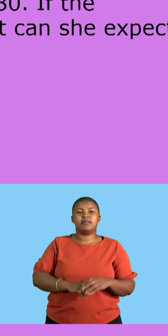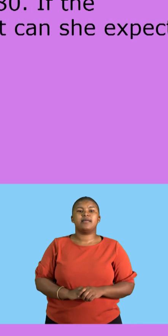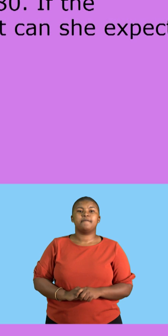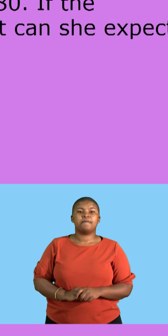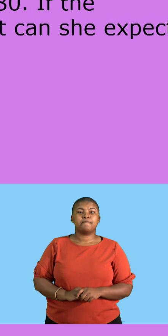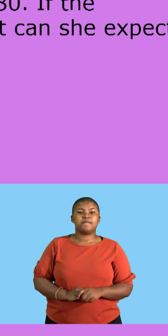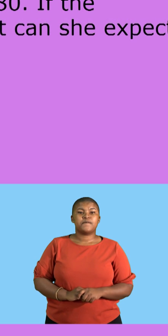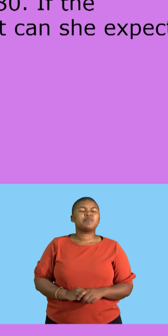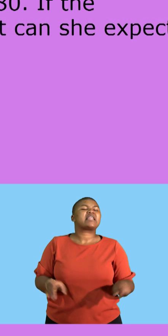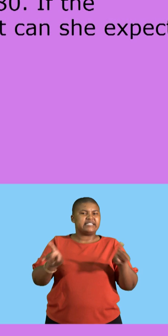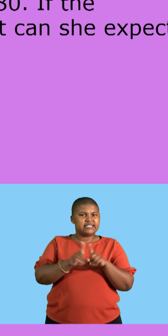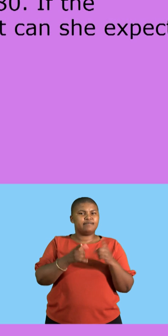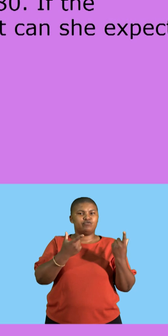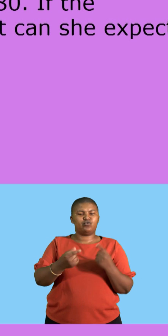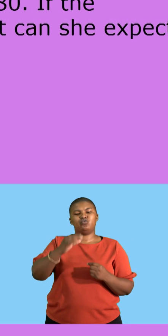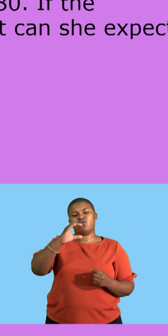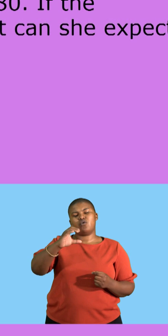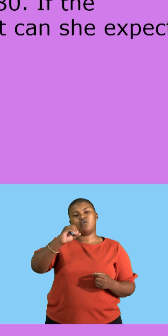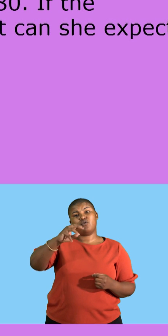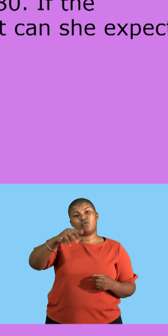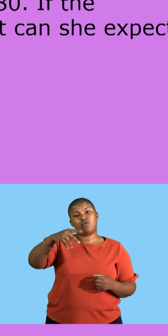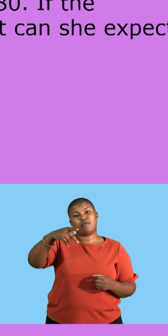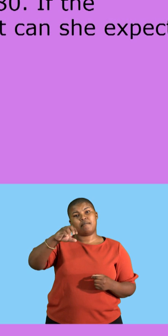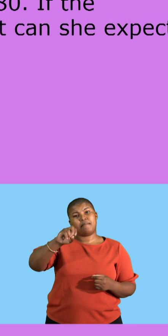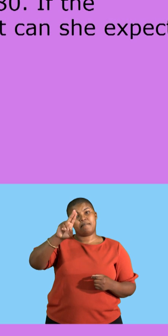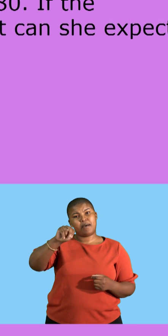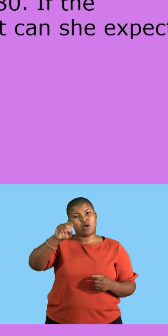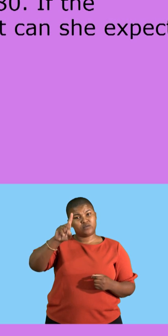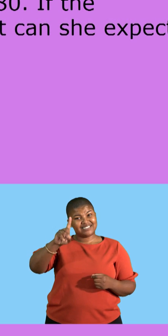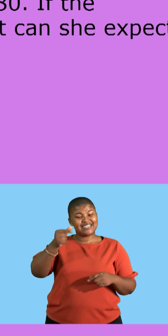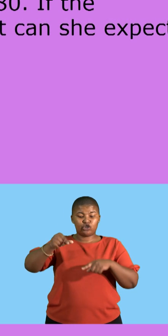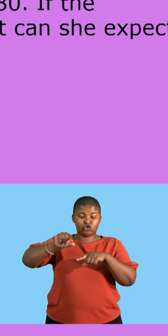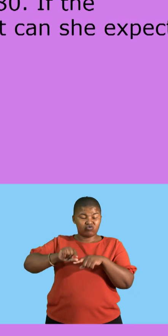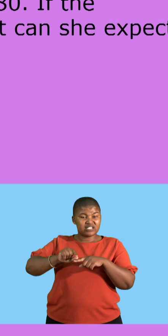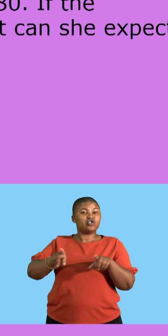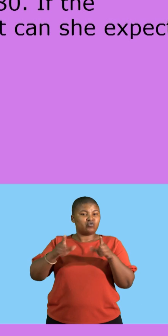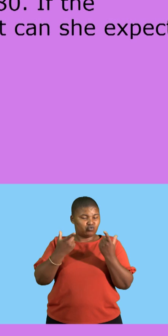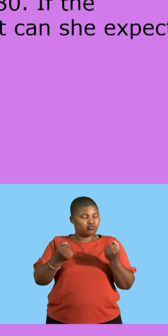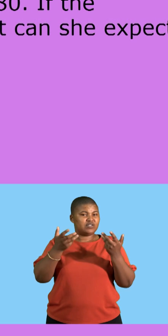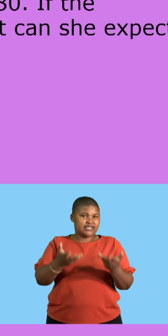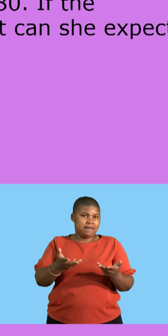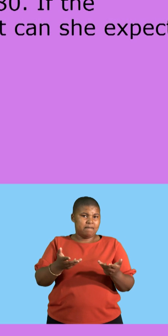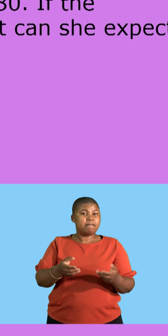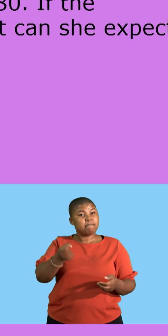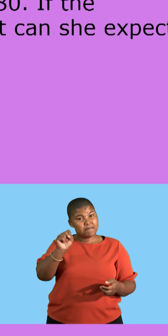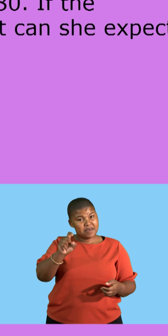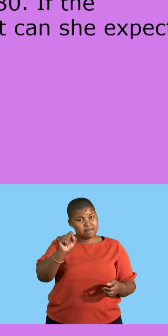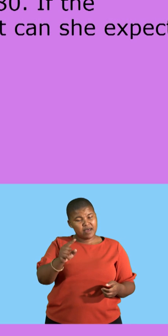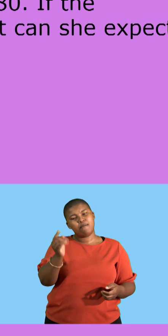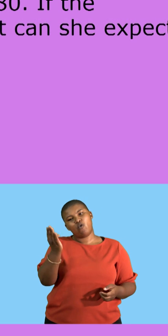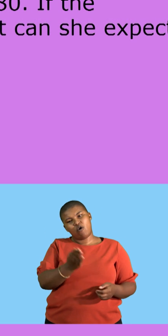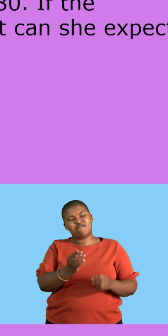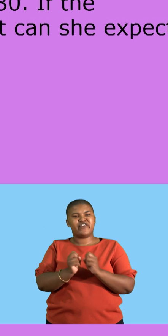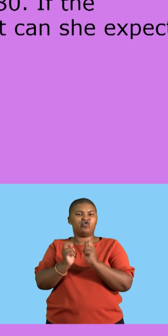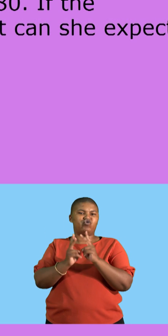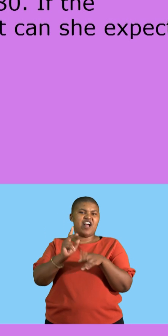we do, just like compound interest, is we calculate the average over 12 months because